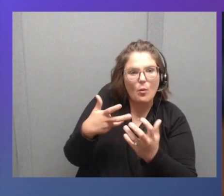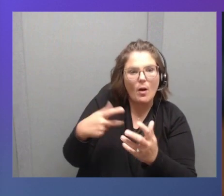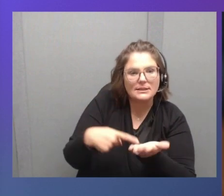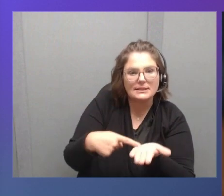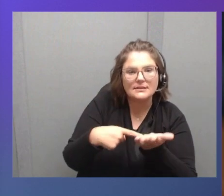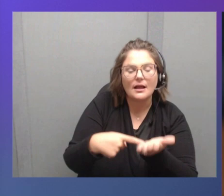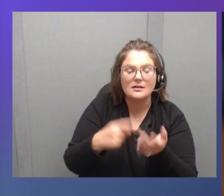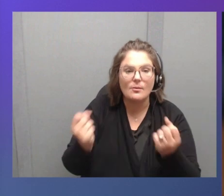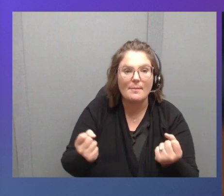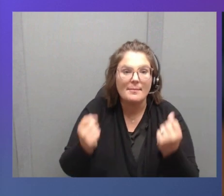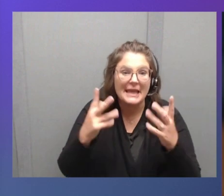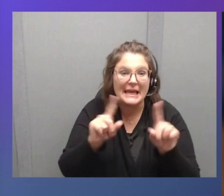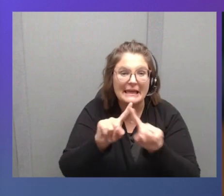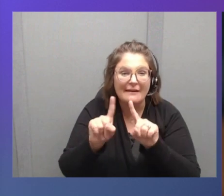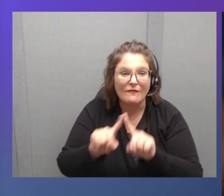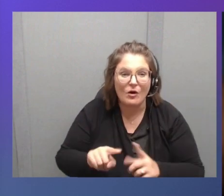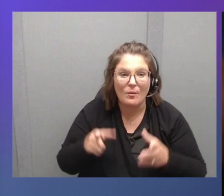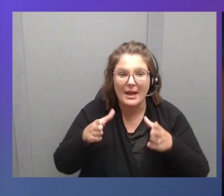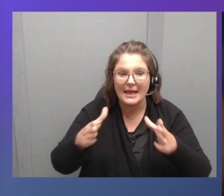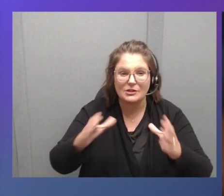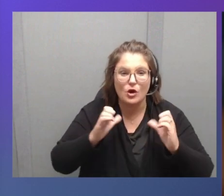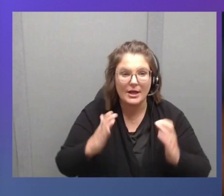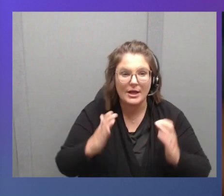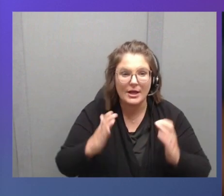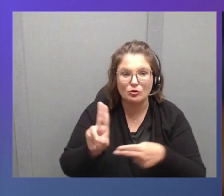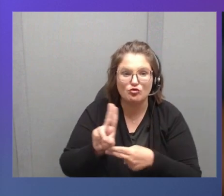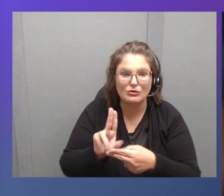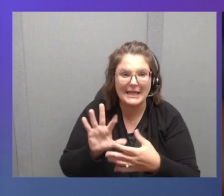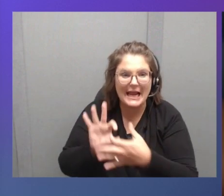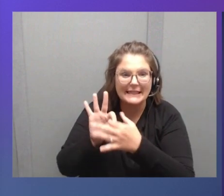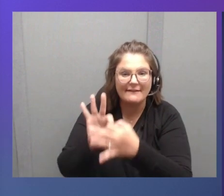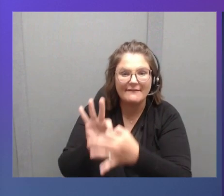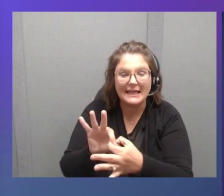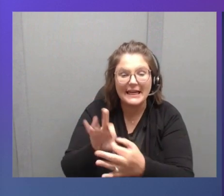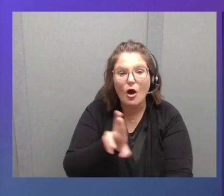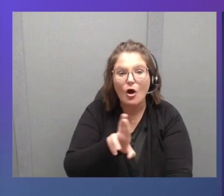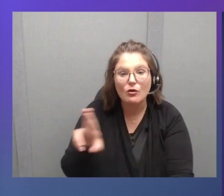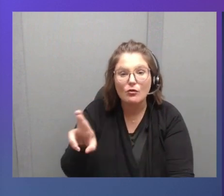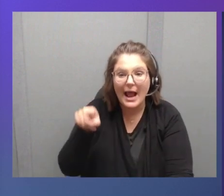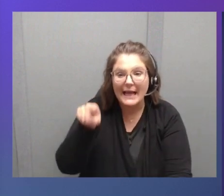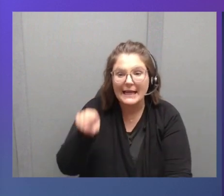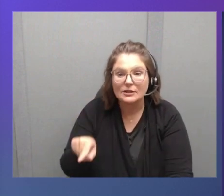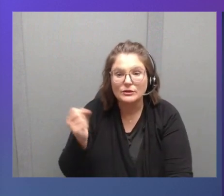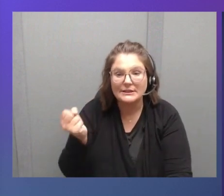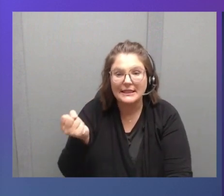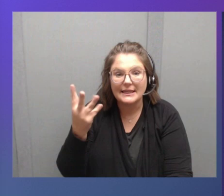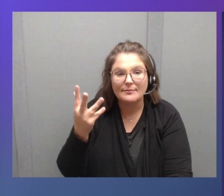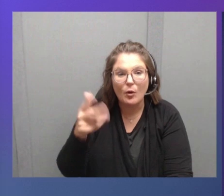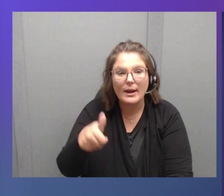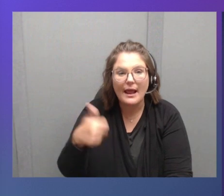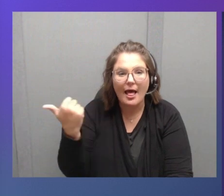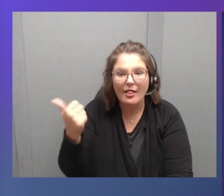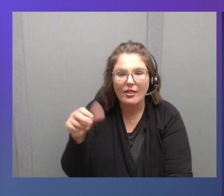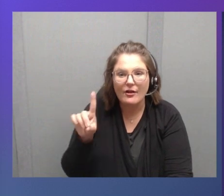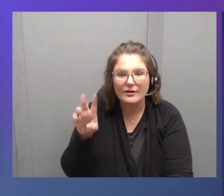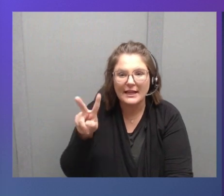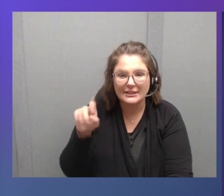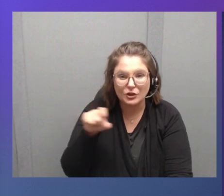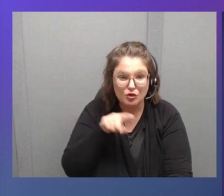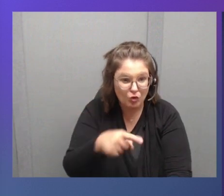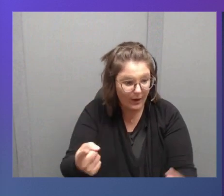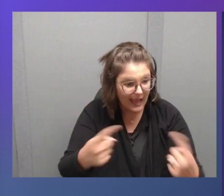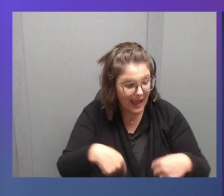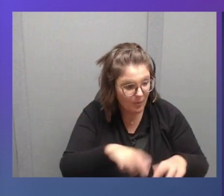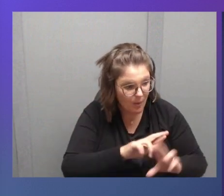use different types of connectivity. On the right side here, you see a bunch of other devices here. Man, you came prepared for this, I must say.